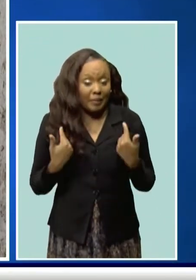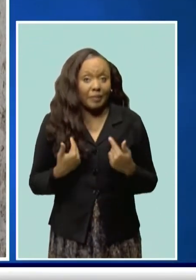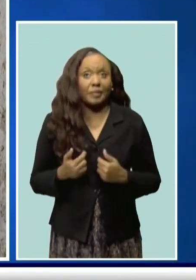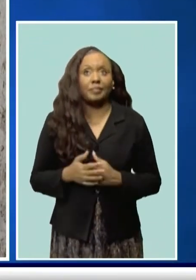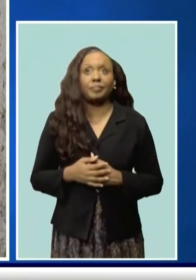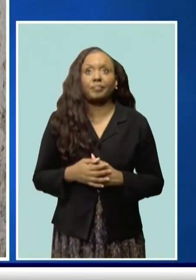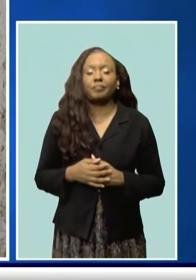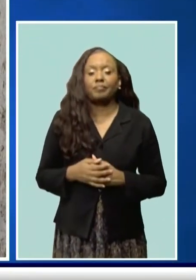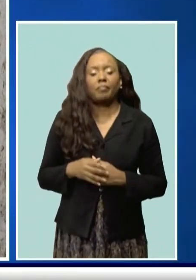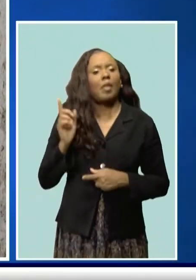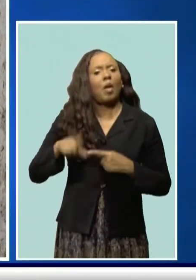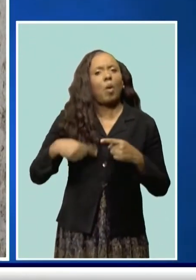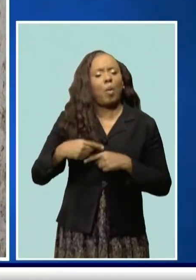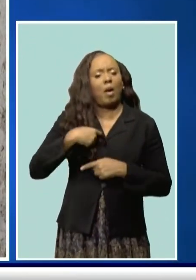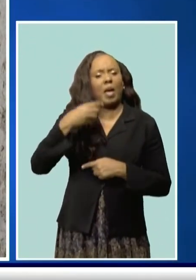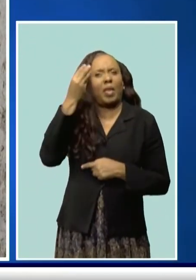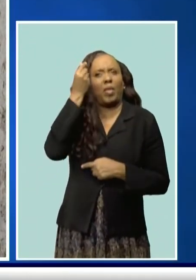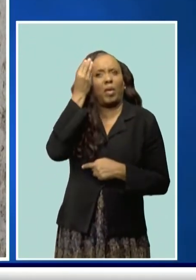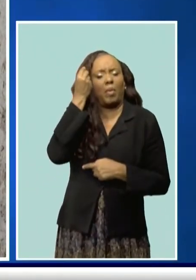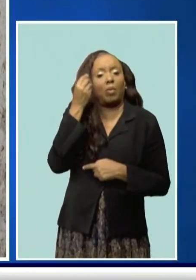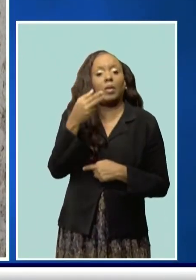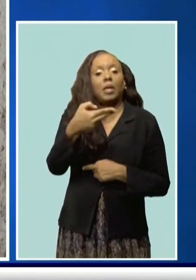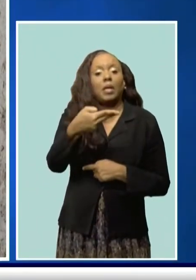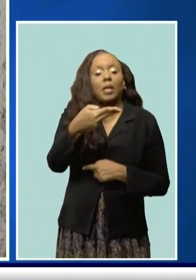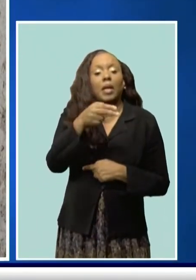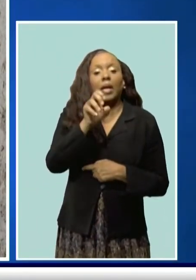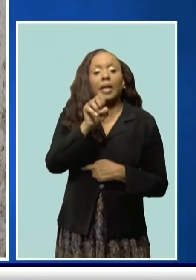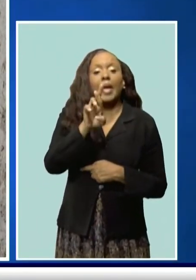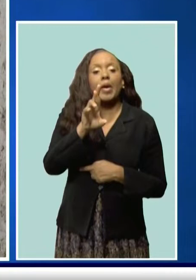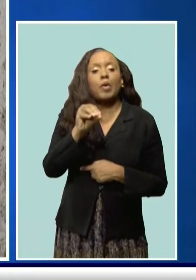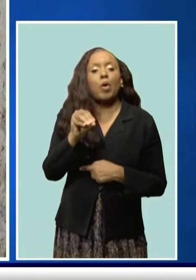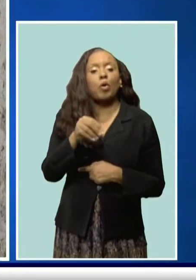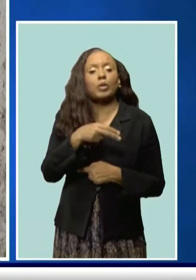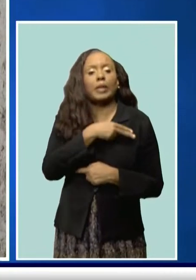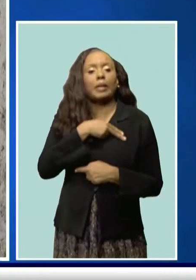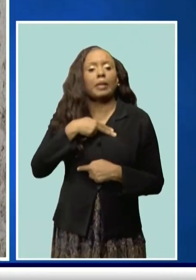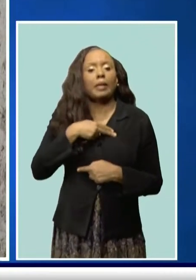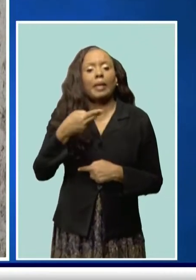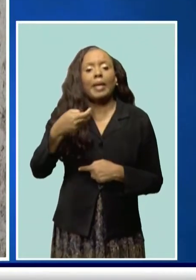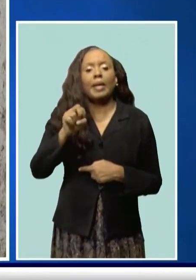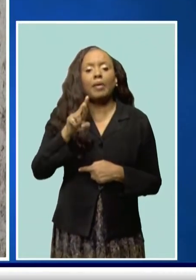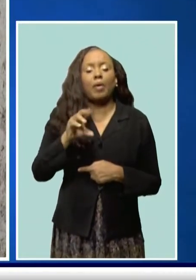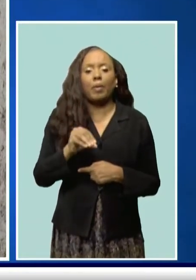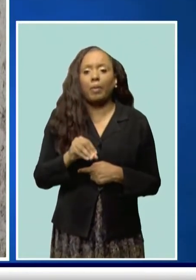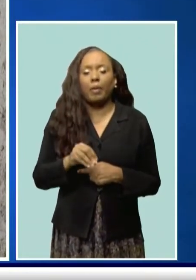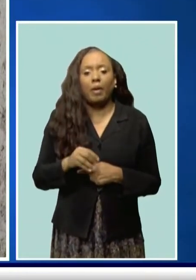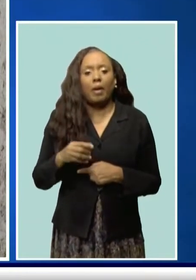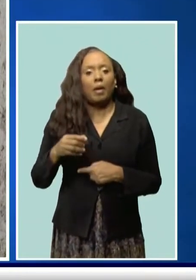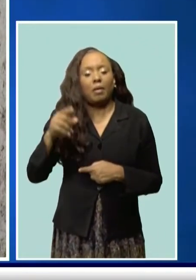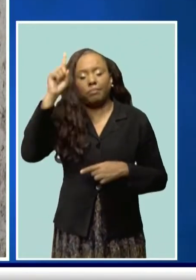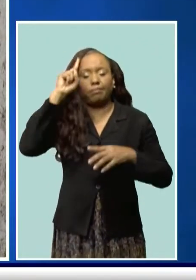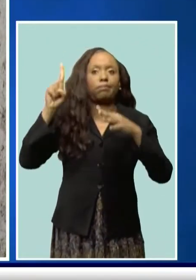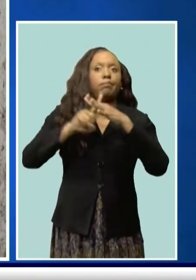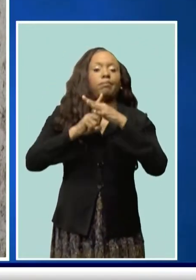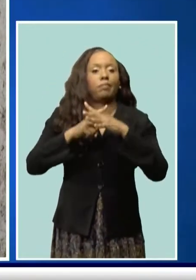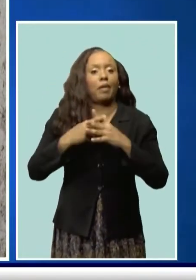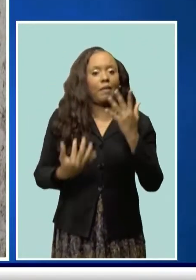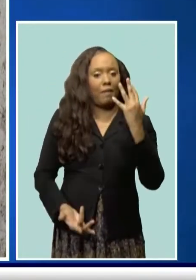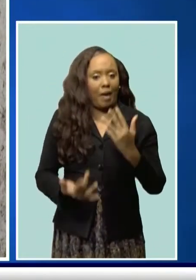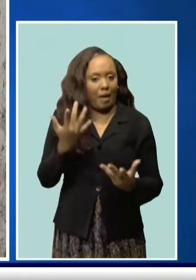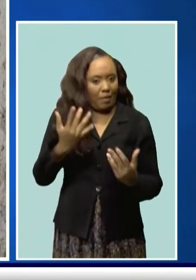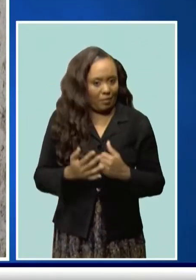for me, the fire service comes to mind almost immediately, but for many of you, it may not. We think of police, we think of the army.